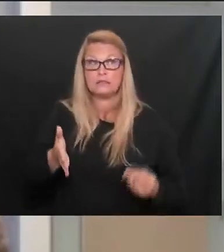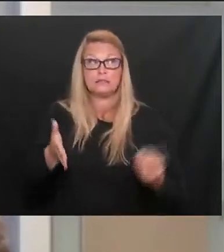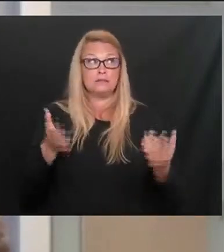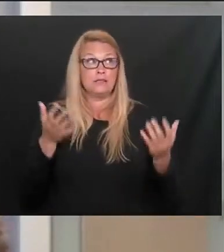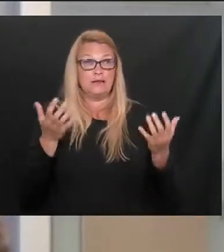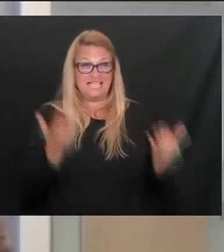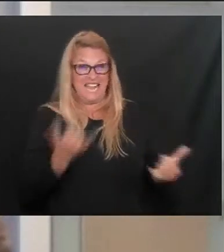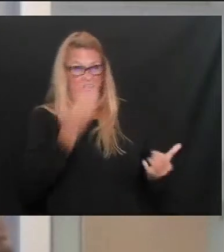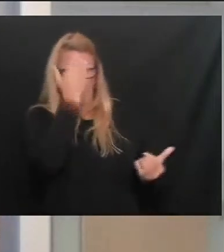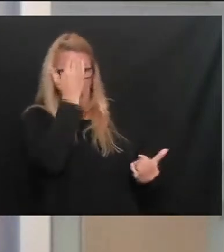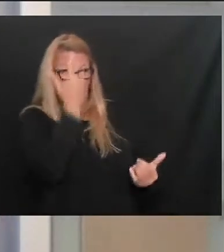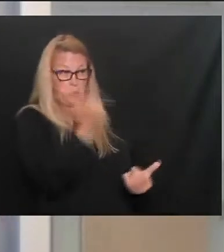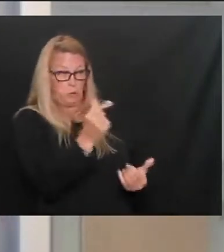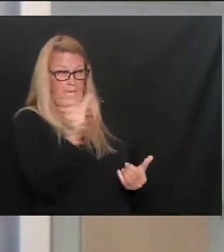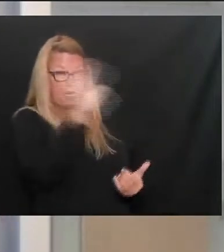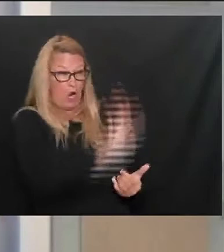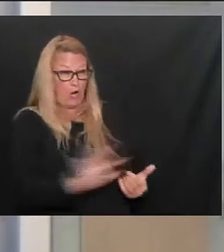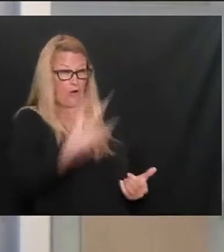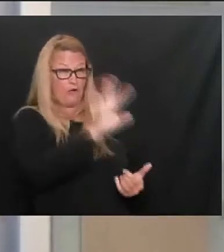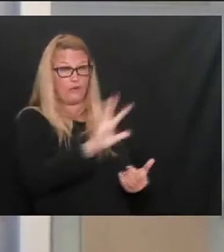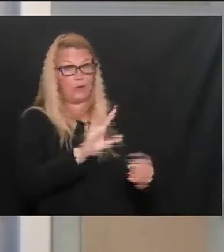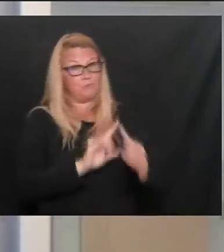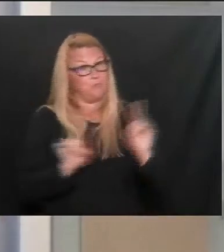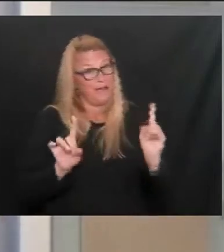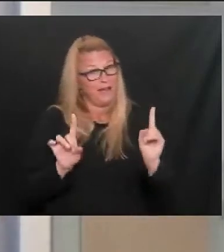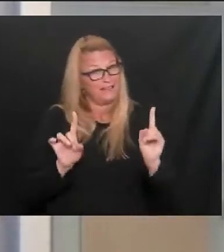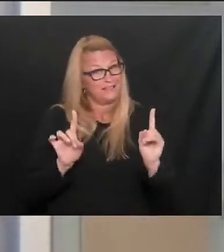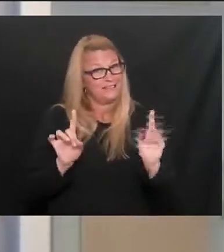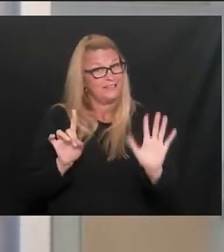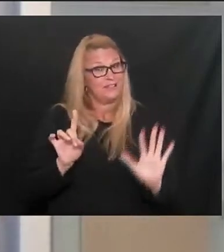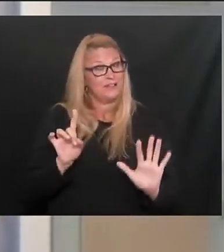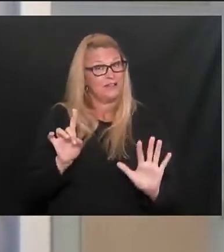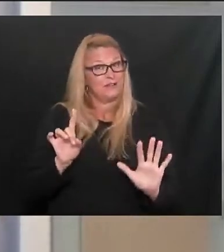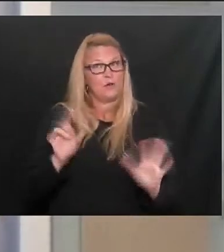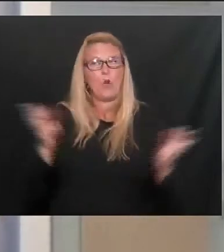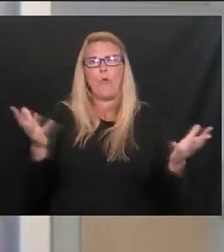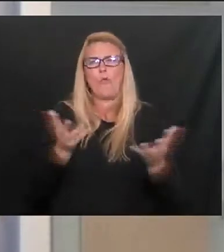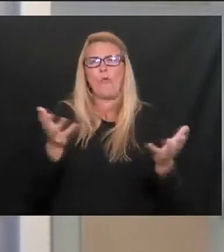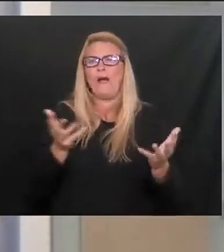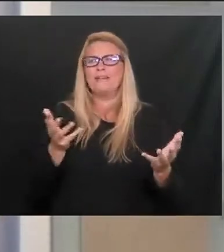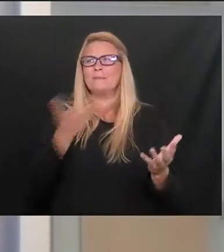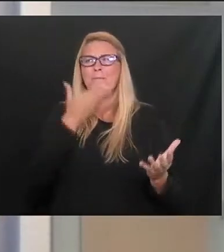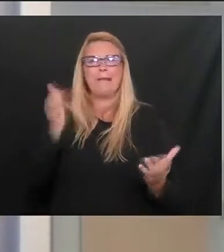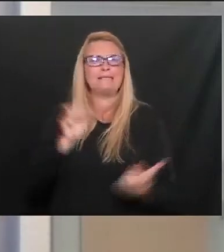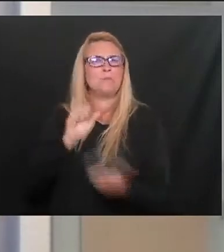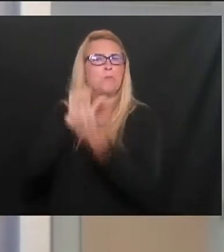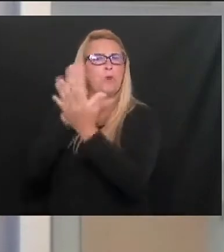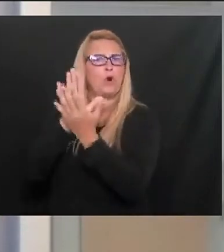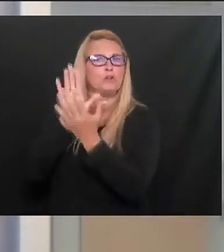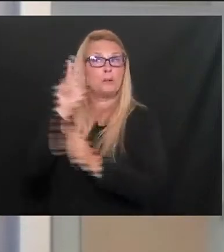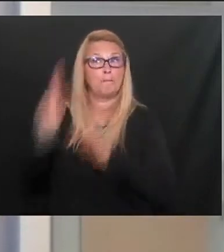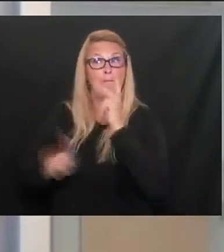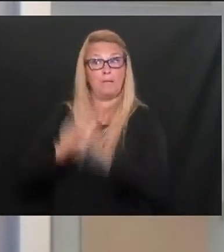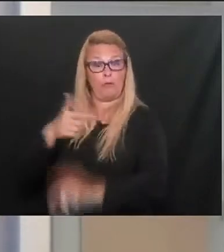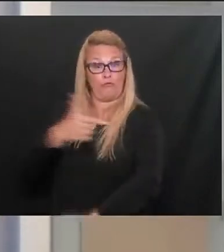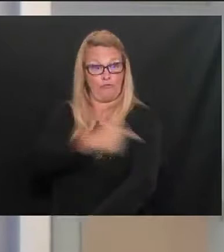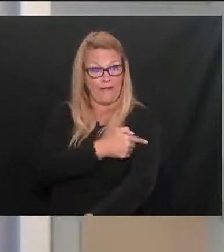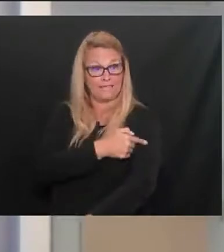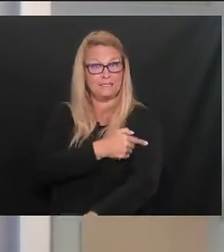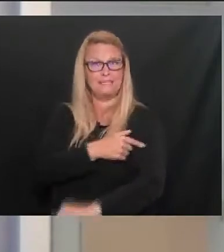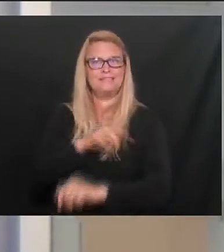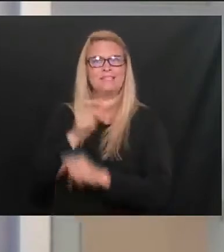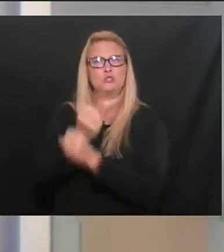now? And what is the best way for those who are vaccinated to continue to